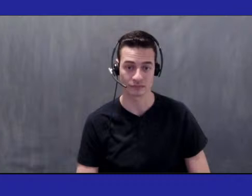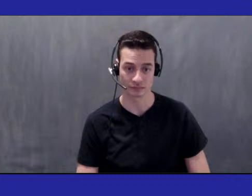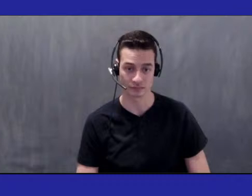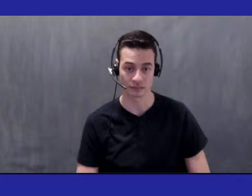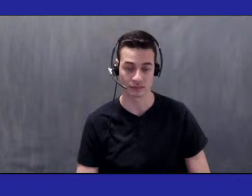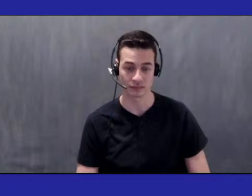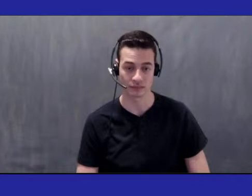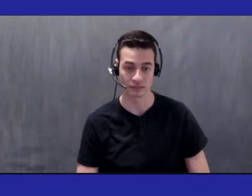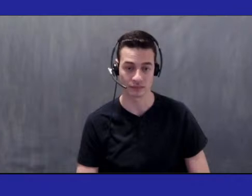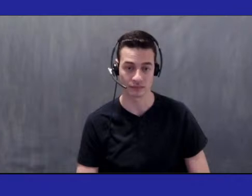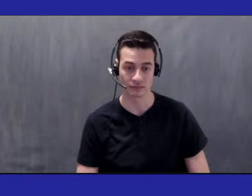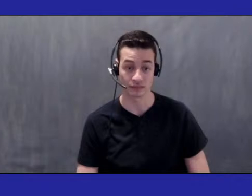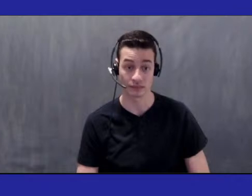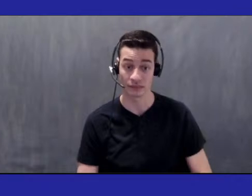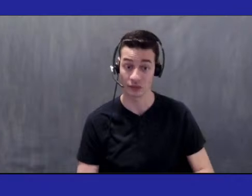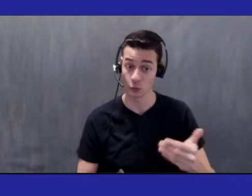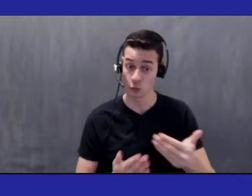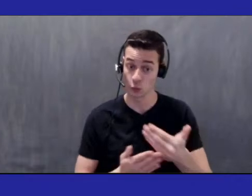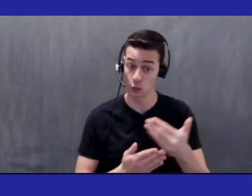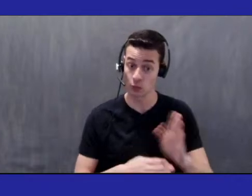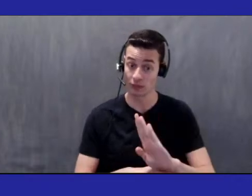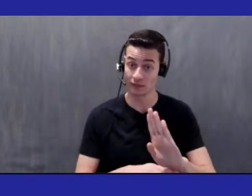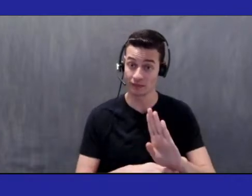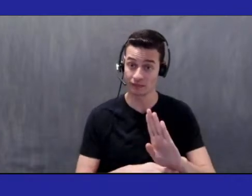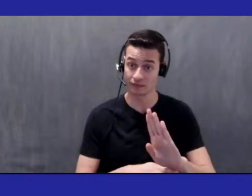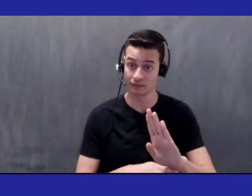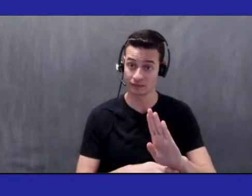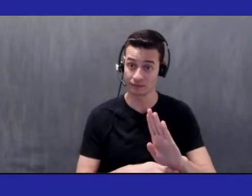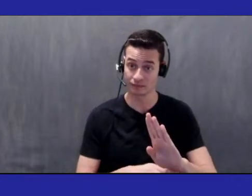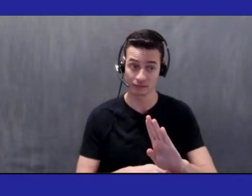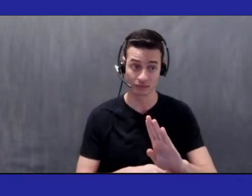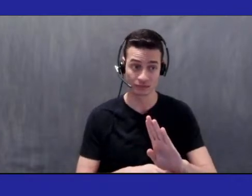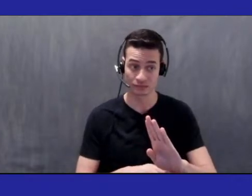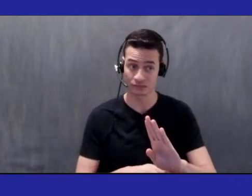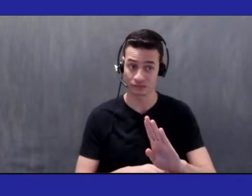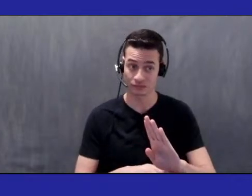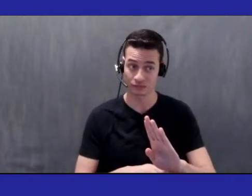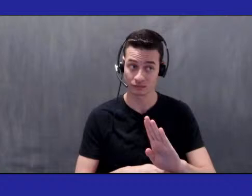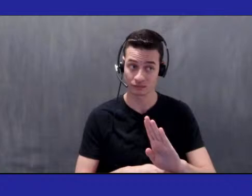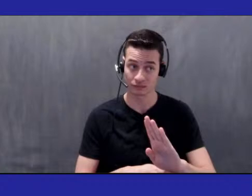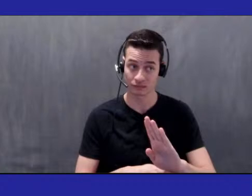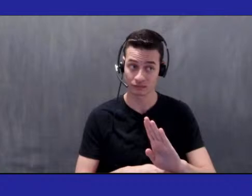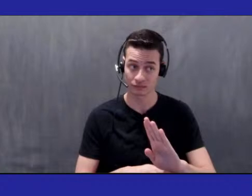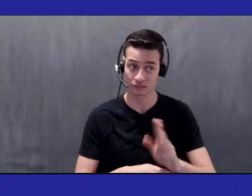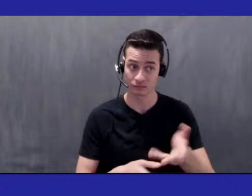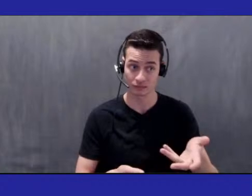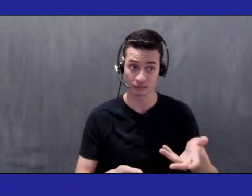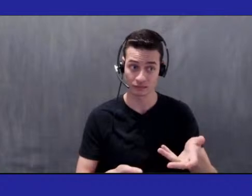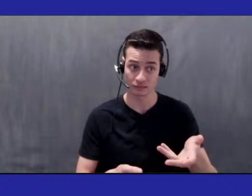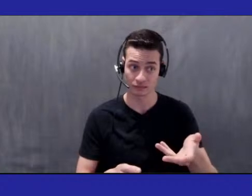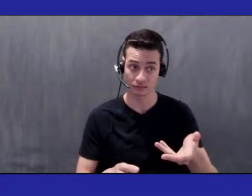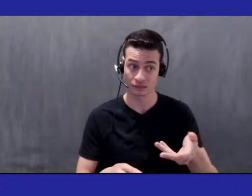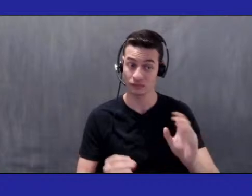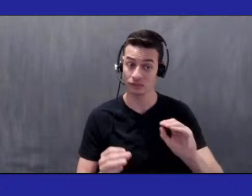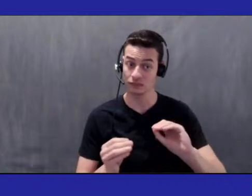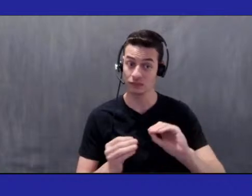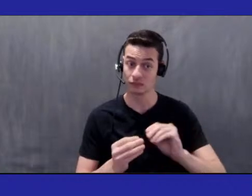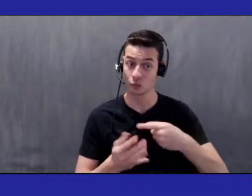Okay. Any new business? No. Seeing there is no further discussion,